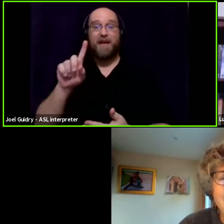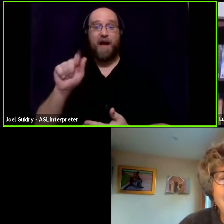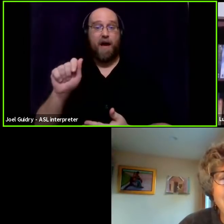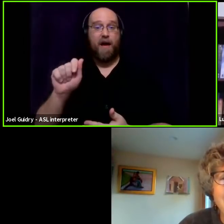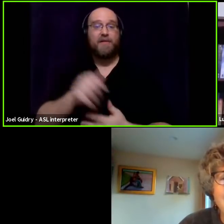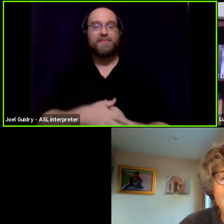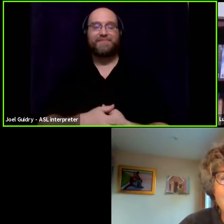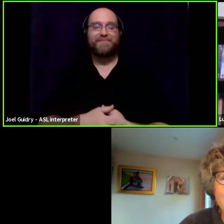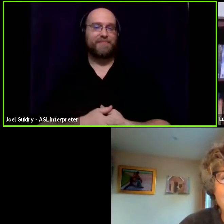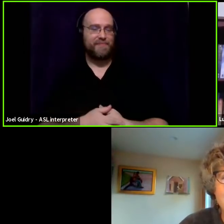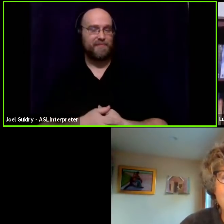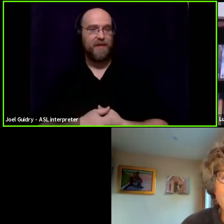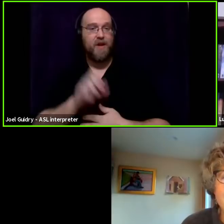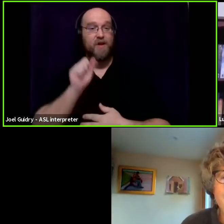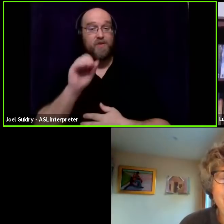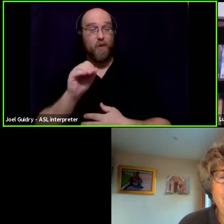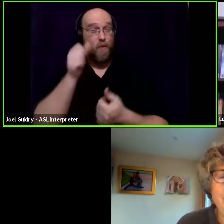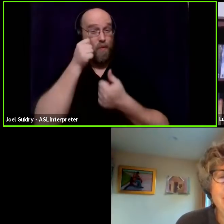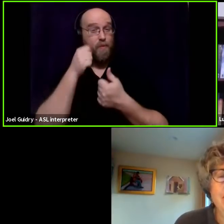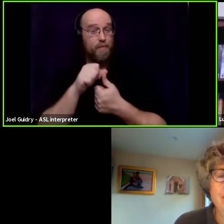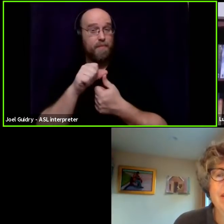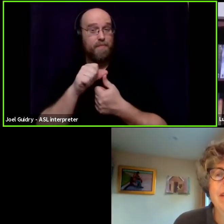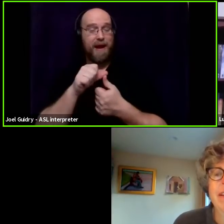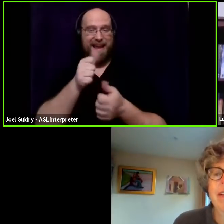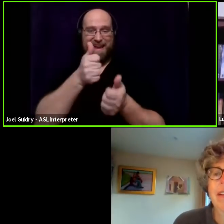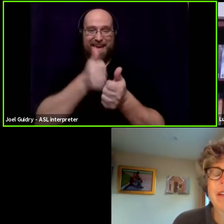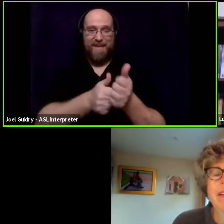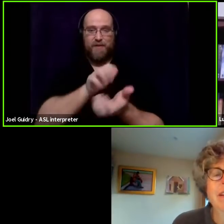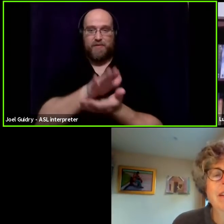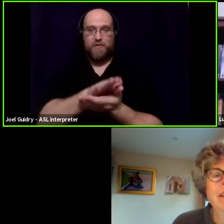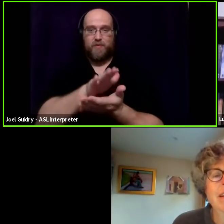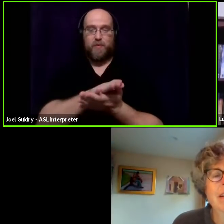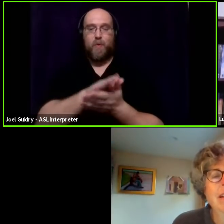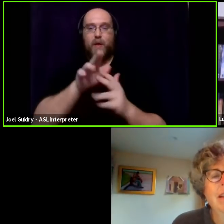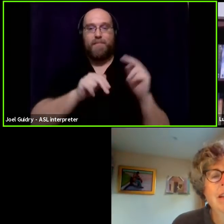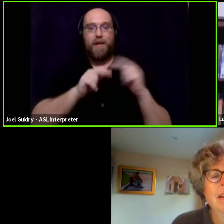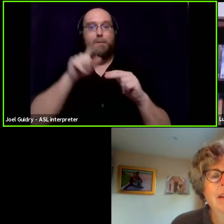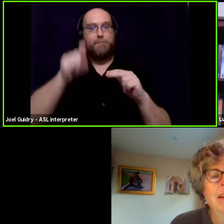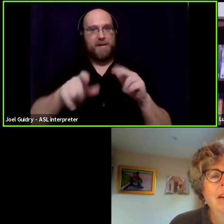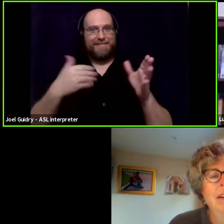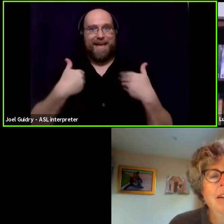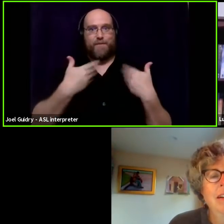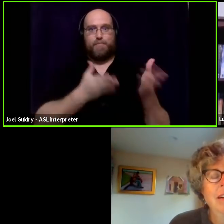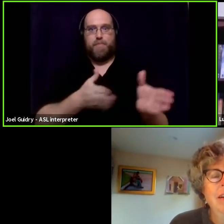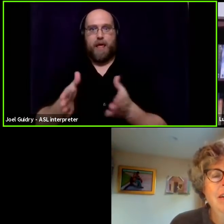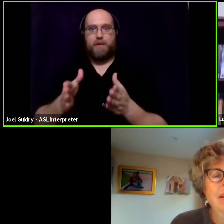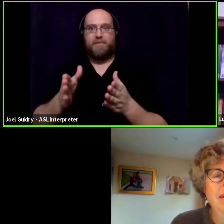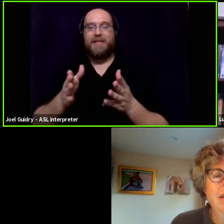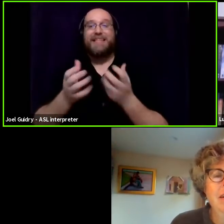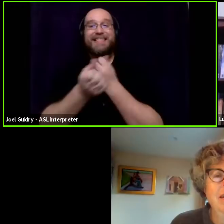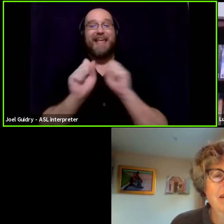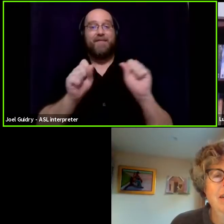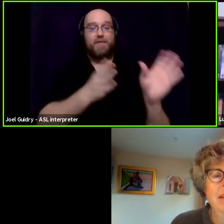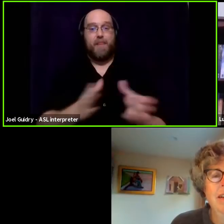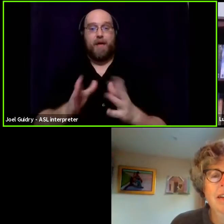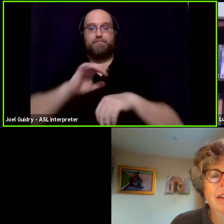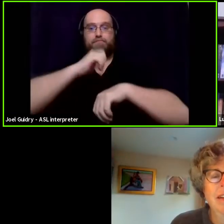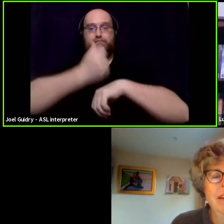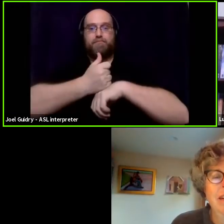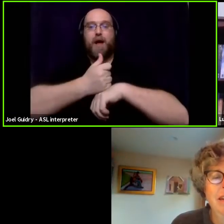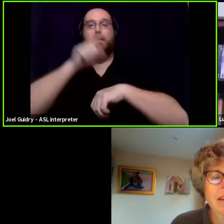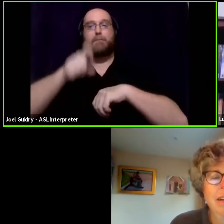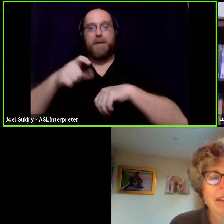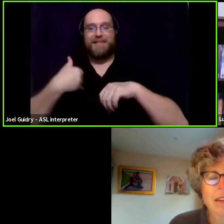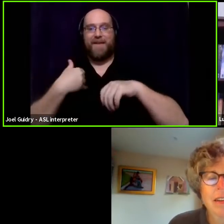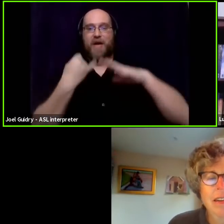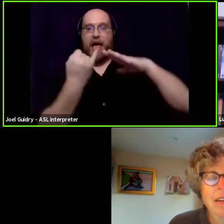So keeping in mind that every school building is supposed to have a plan, a safety plan, and they must have an isolation